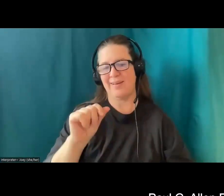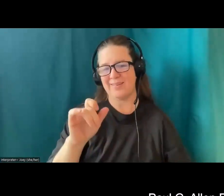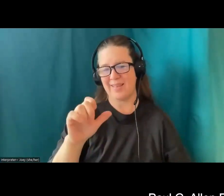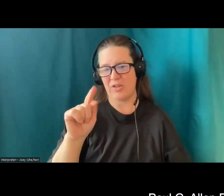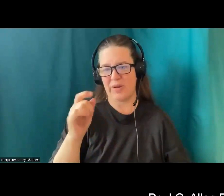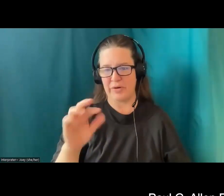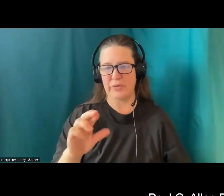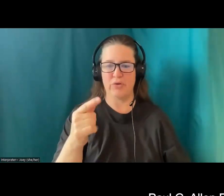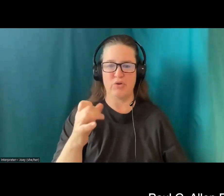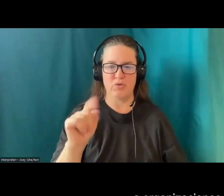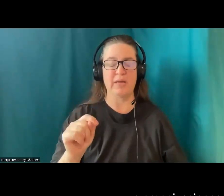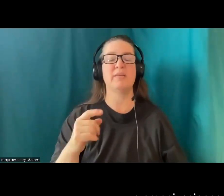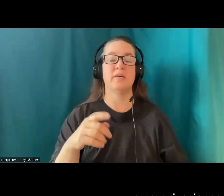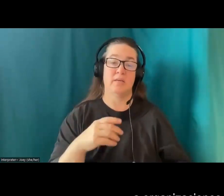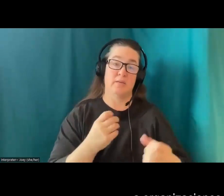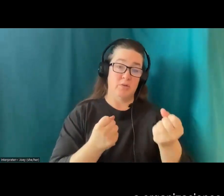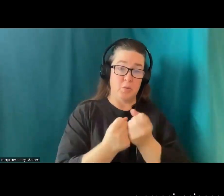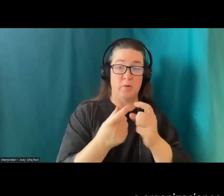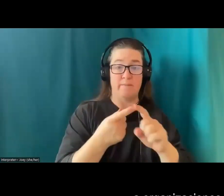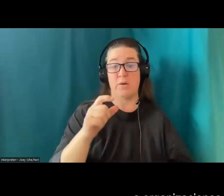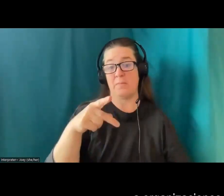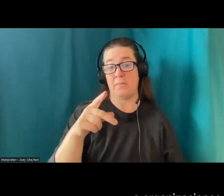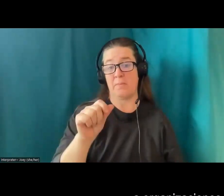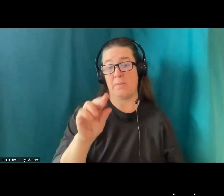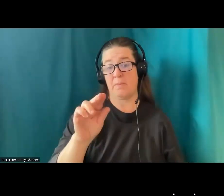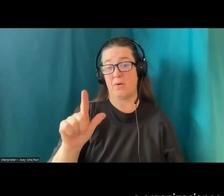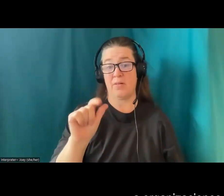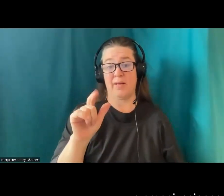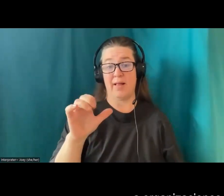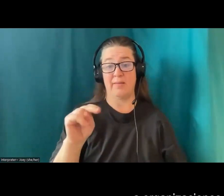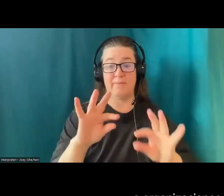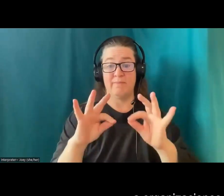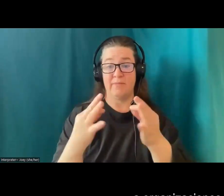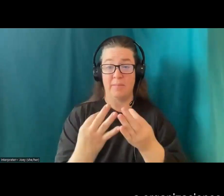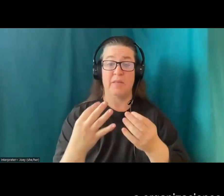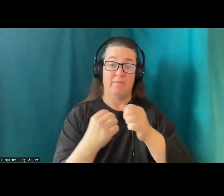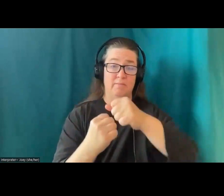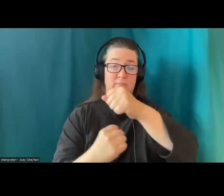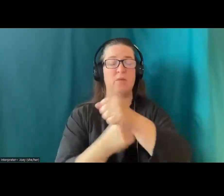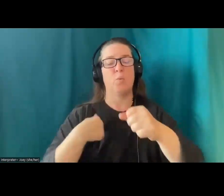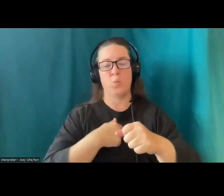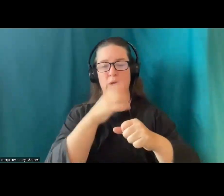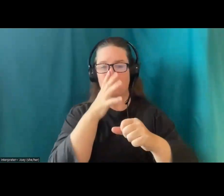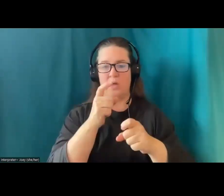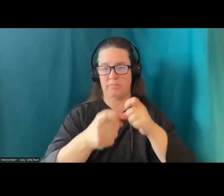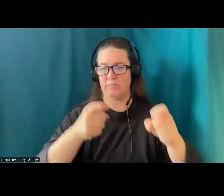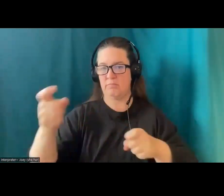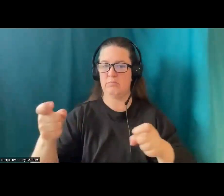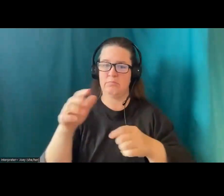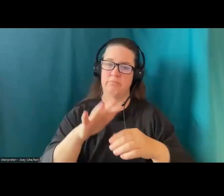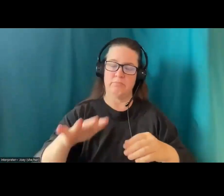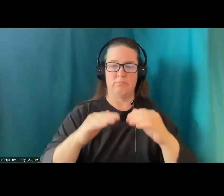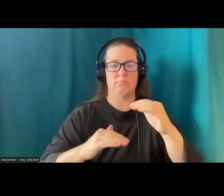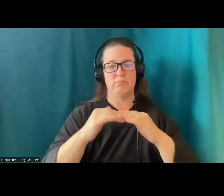distributing $10 million to arts and cultural organizations across the state of Washington. We know that many of you